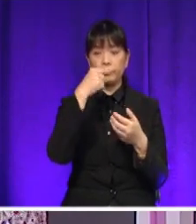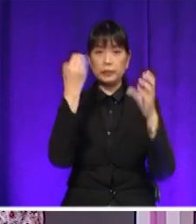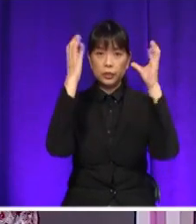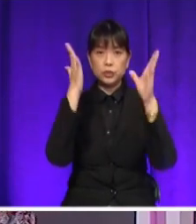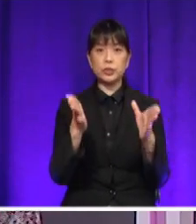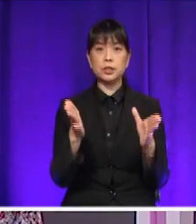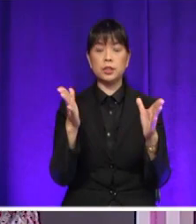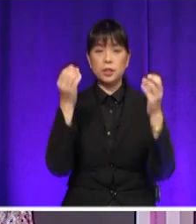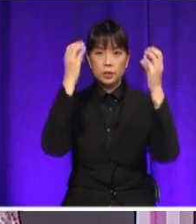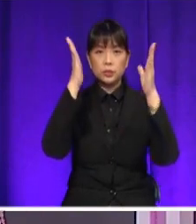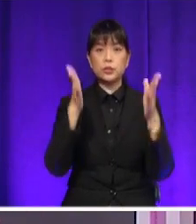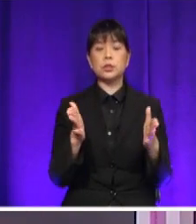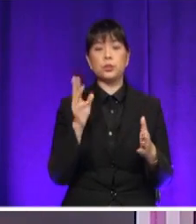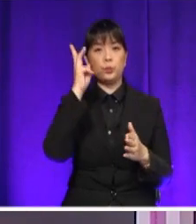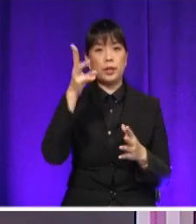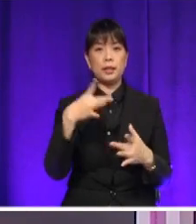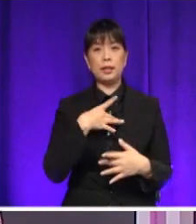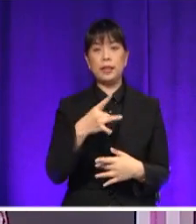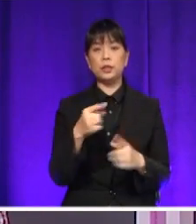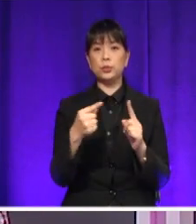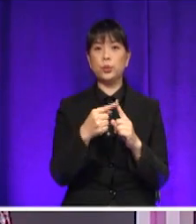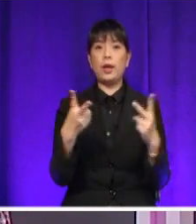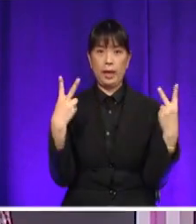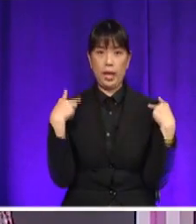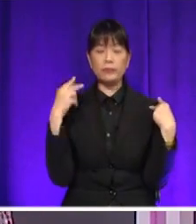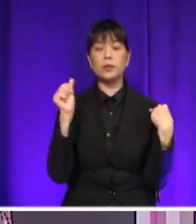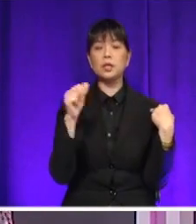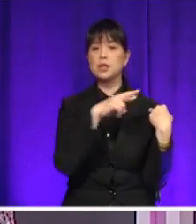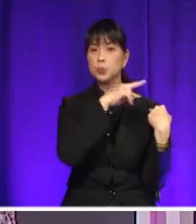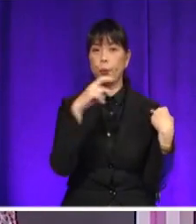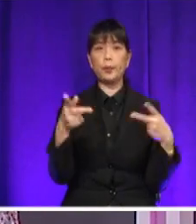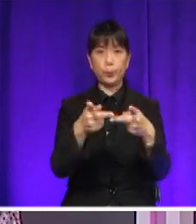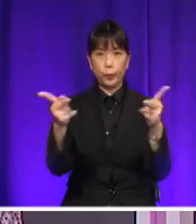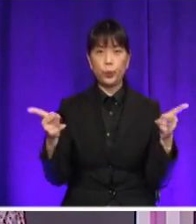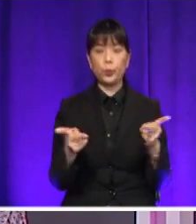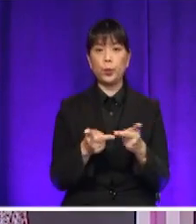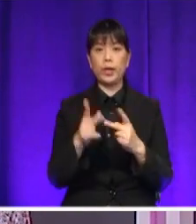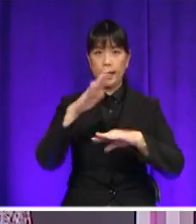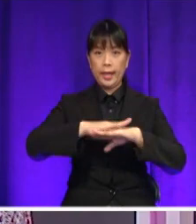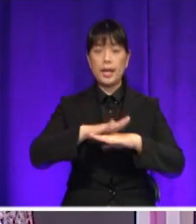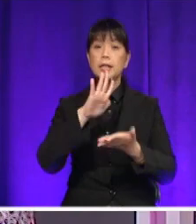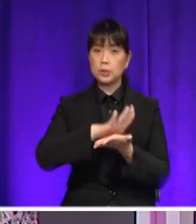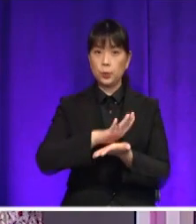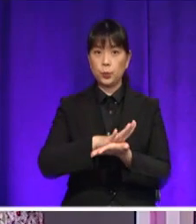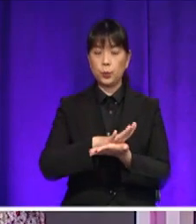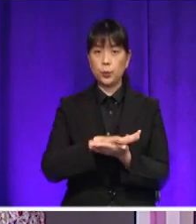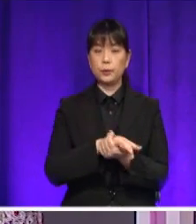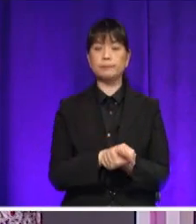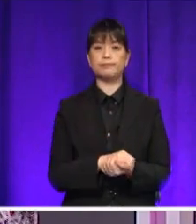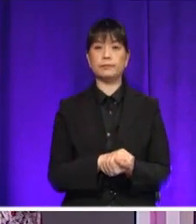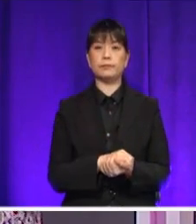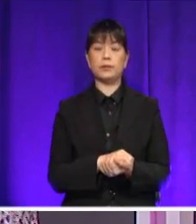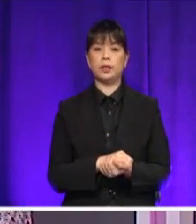to have a swimming pool at school. Wouldn't that be lovely to have a swimming pool?